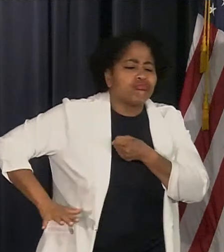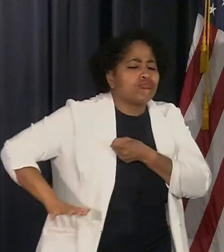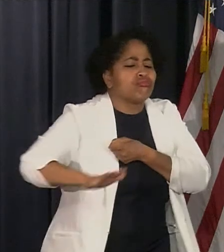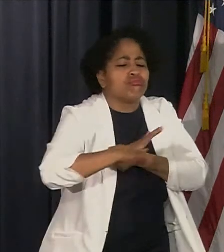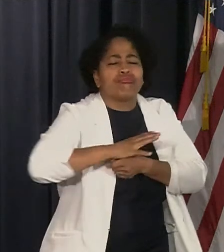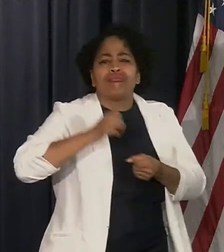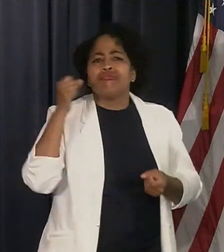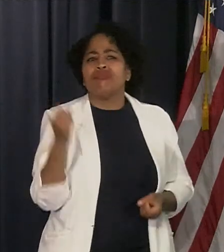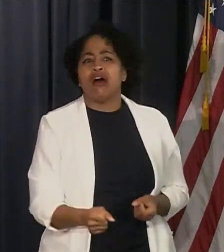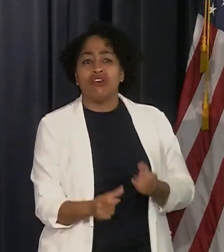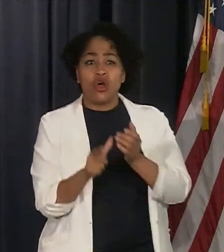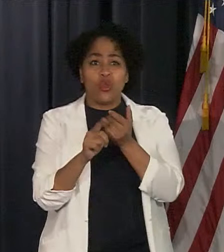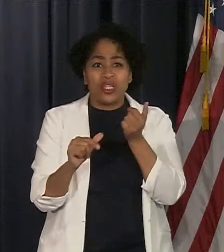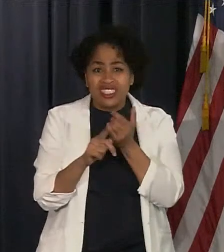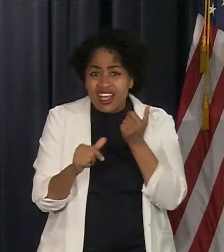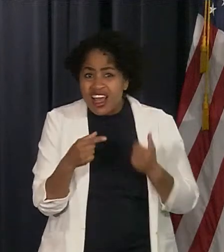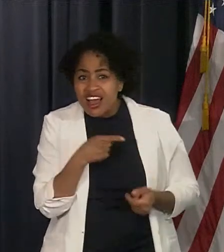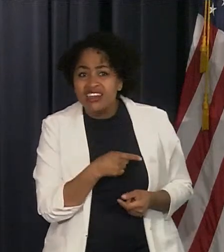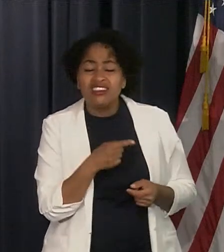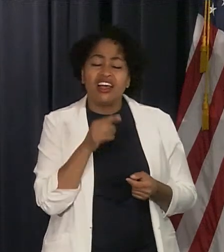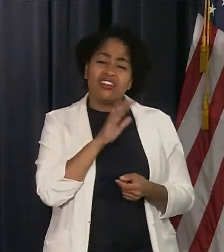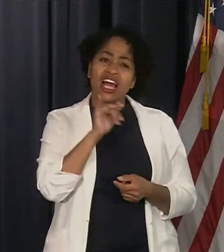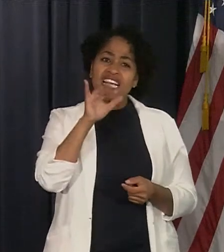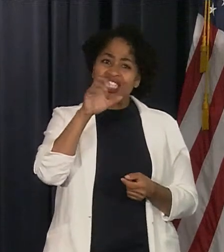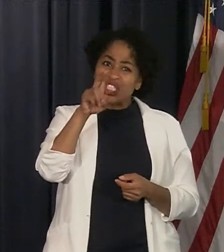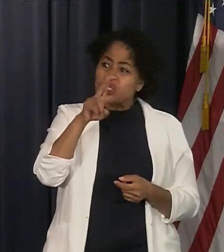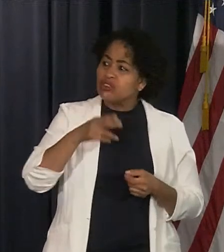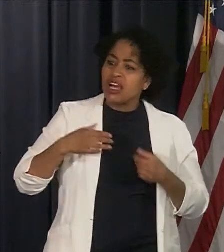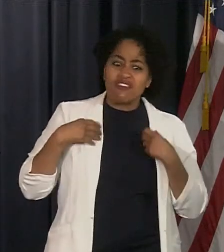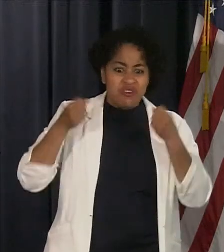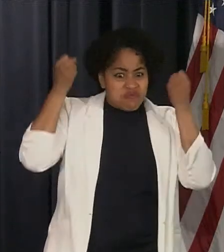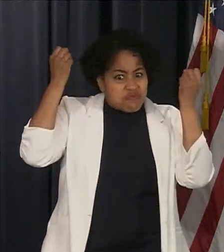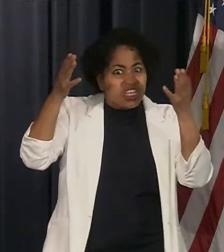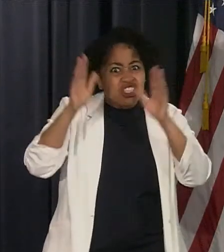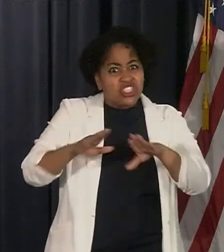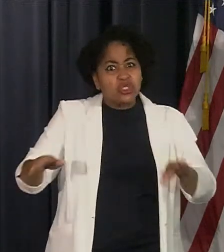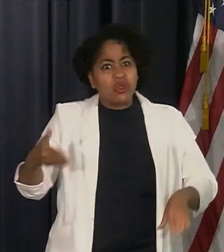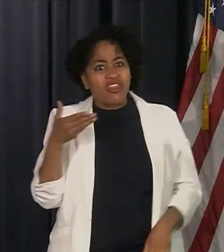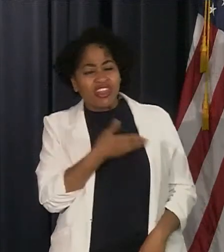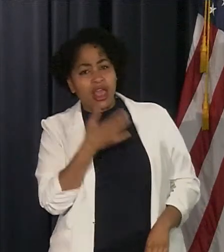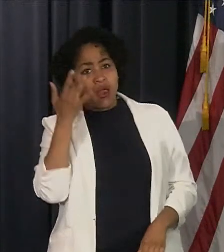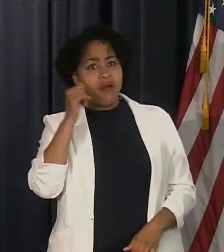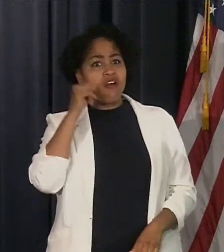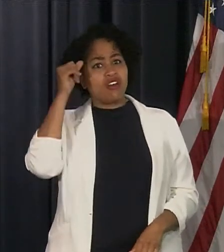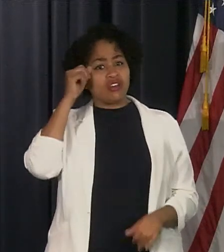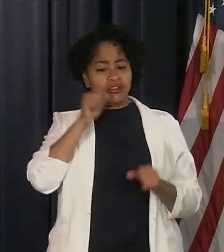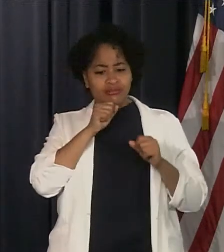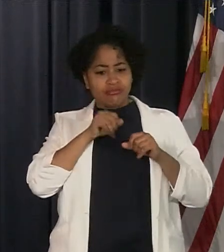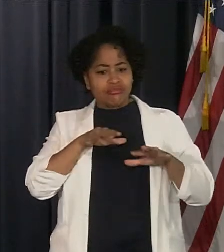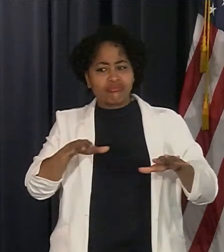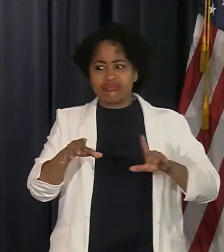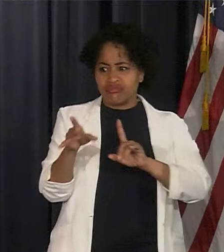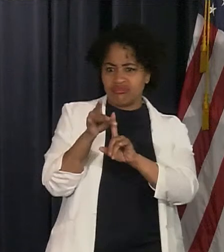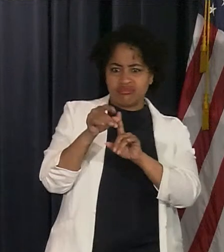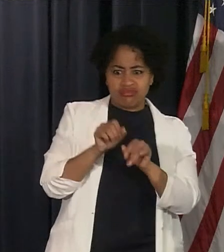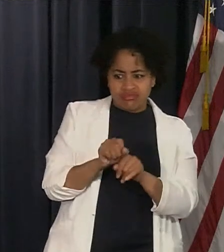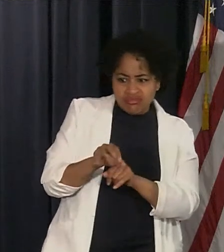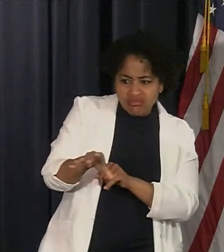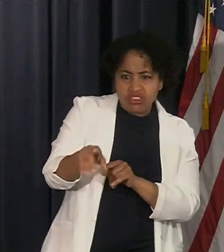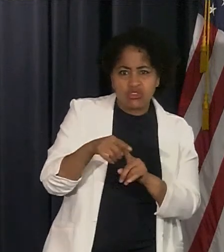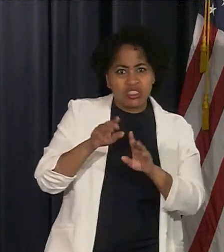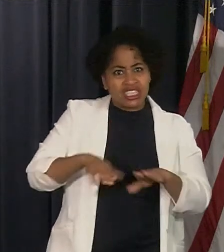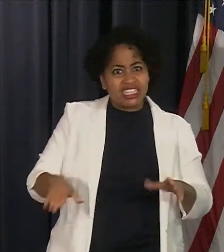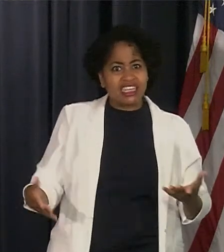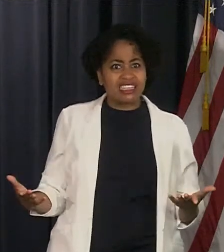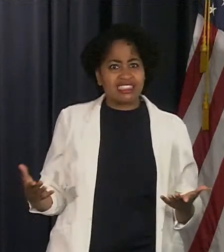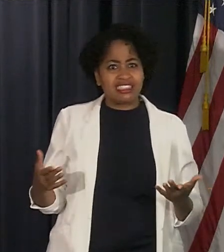In Louisiana, their intensive care units are filled with children because the adults are now spreading this to the